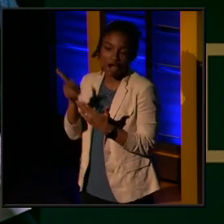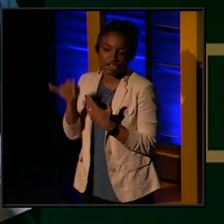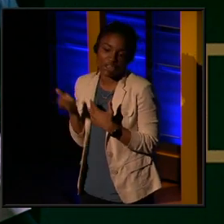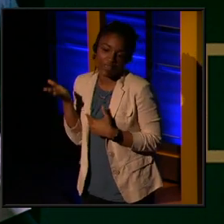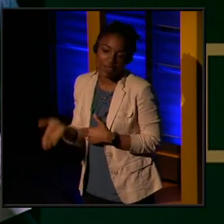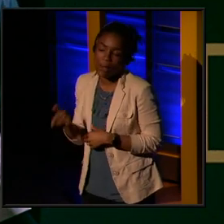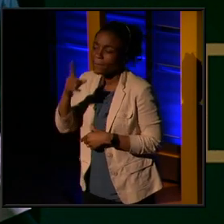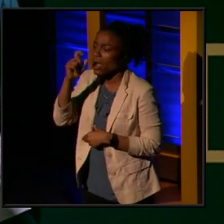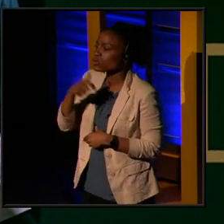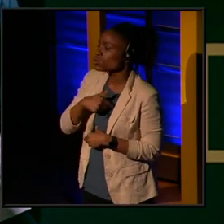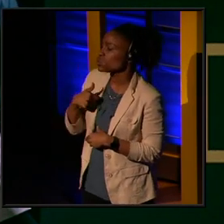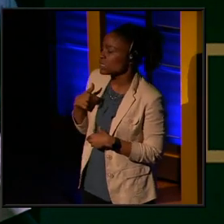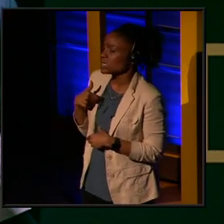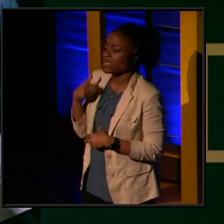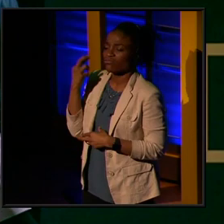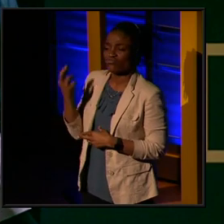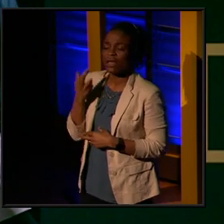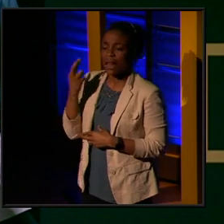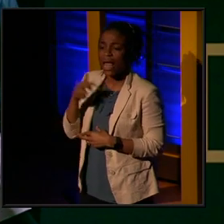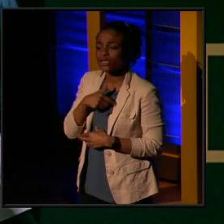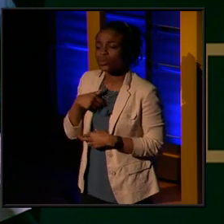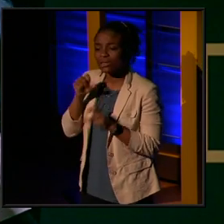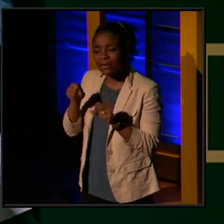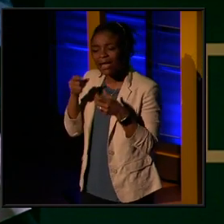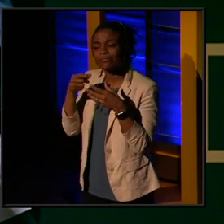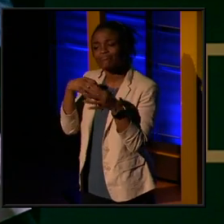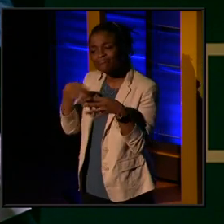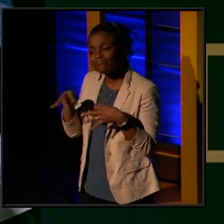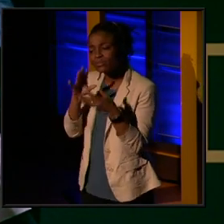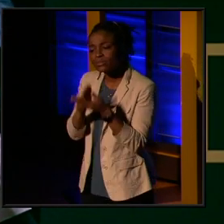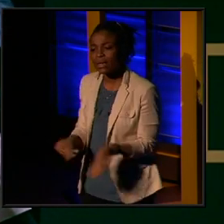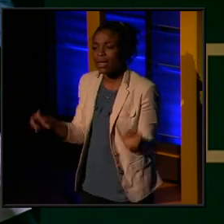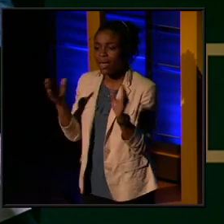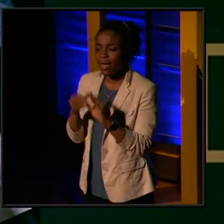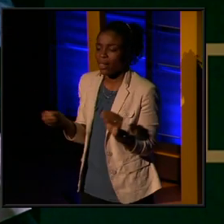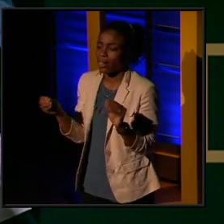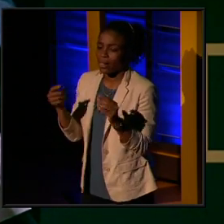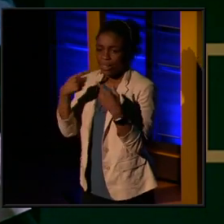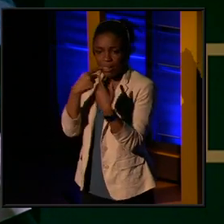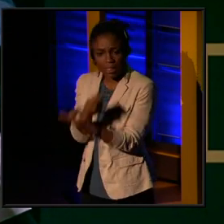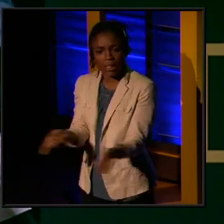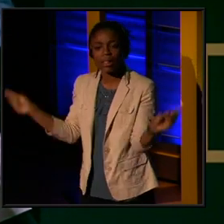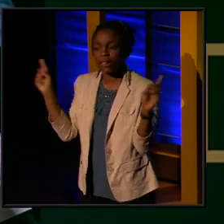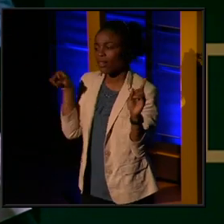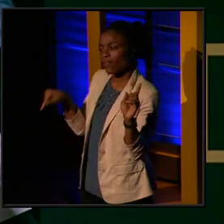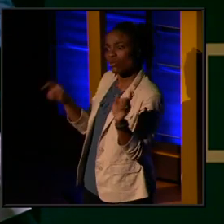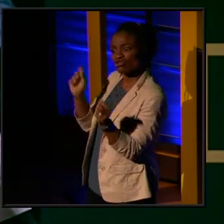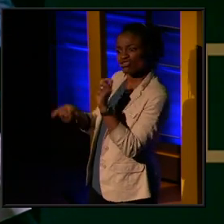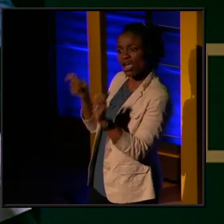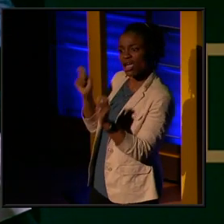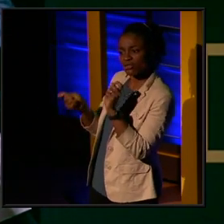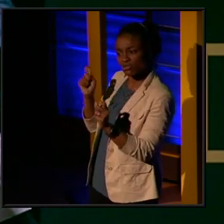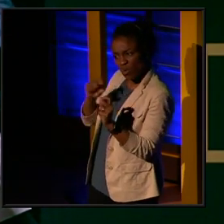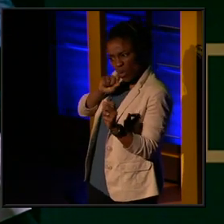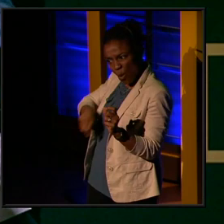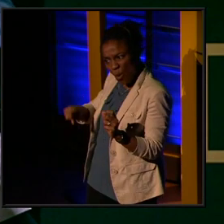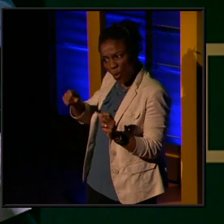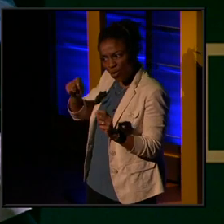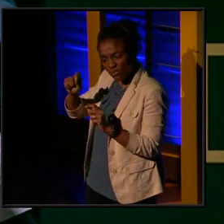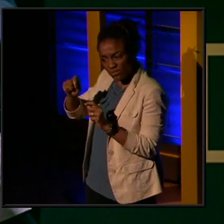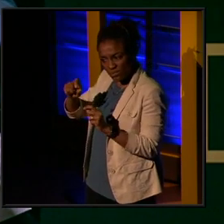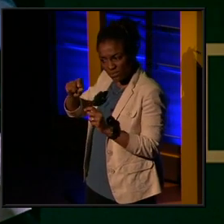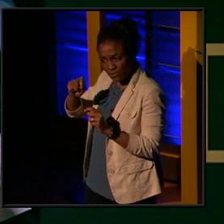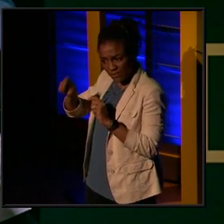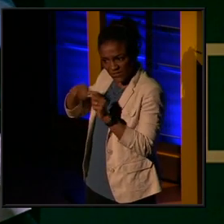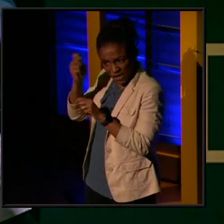found that we could actually tell the story of the changes in the Indian Ocean from the stories of these old fishermen. Mm-hmm.